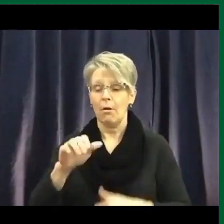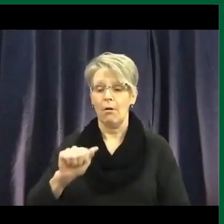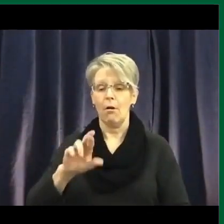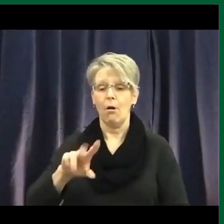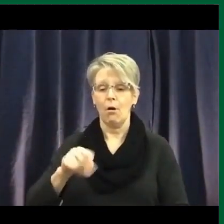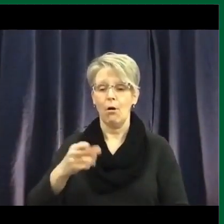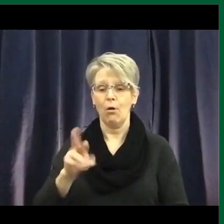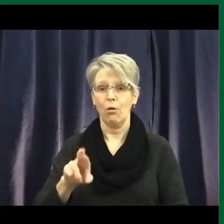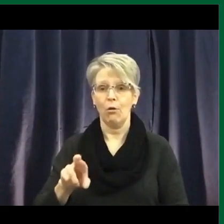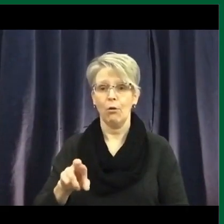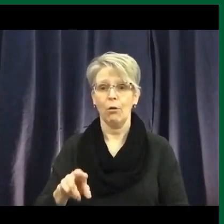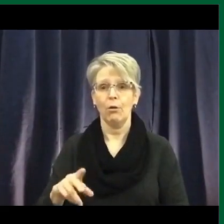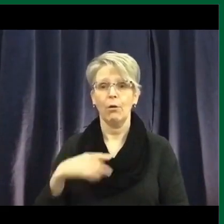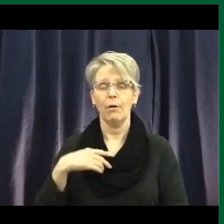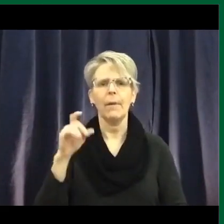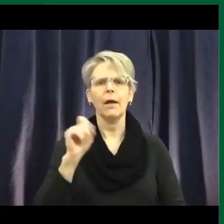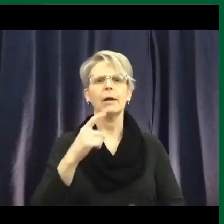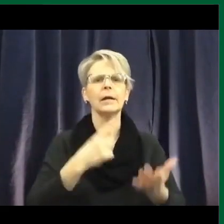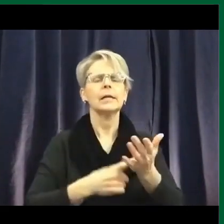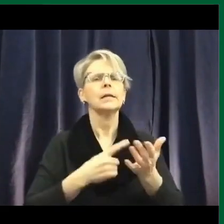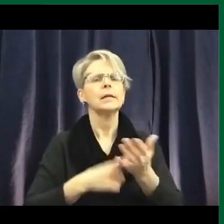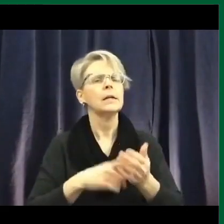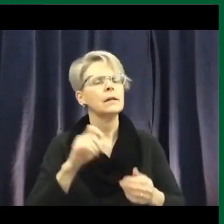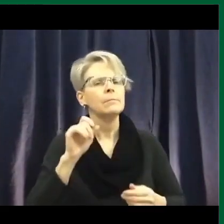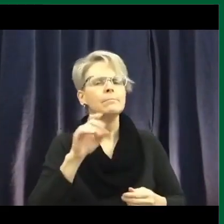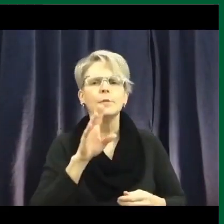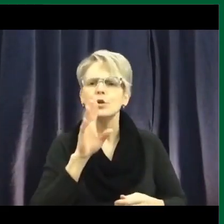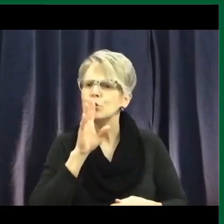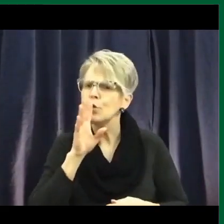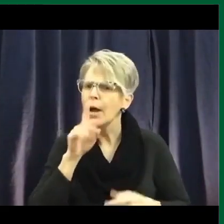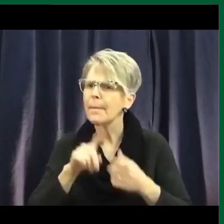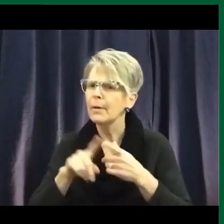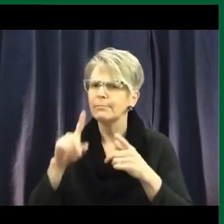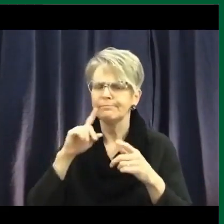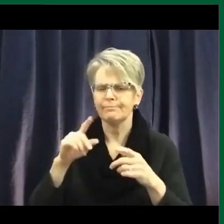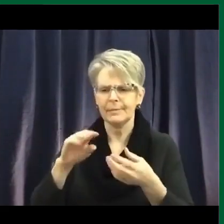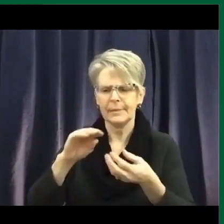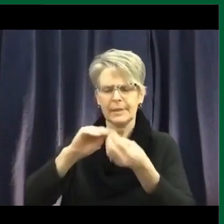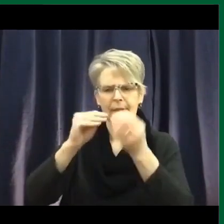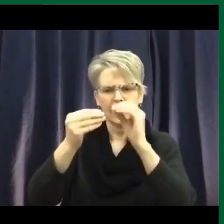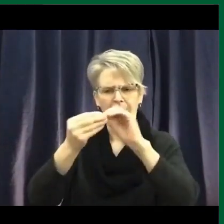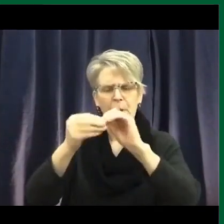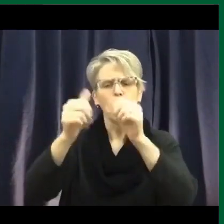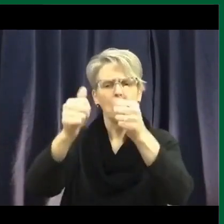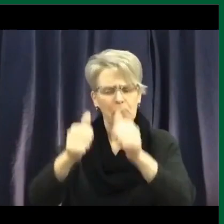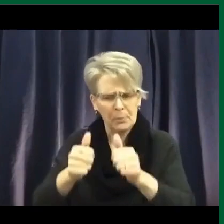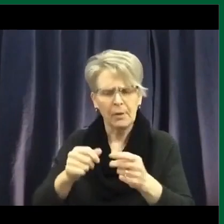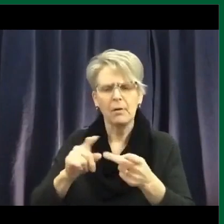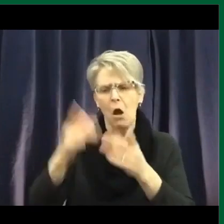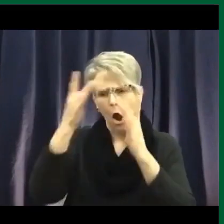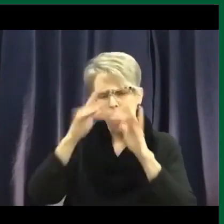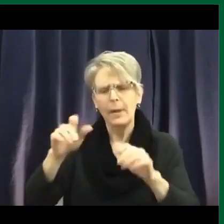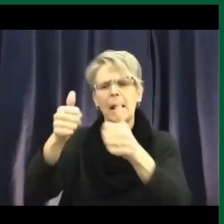I take the point about declining case numbers and declining hospitalizations, but it seems as though the province is